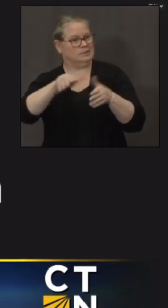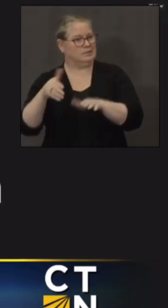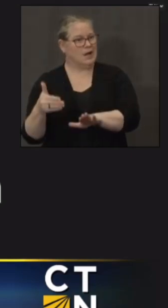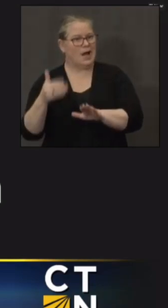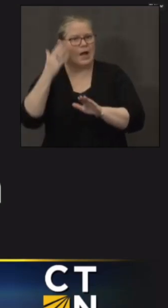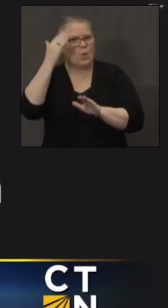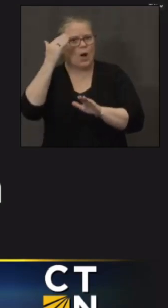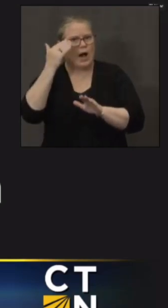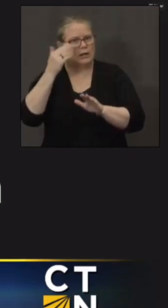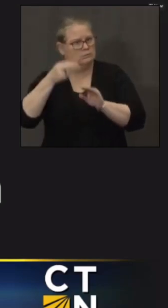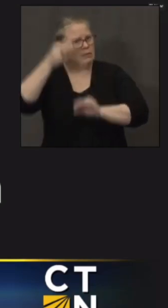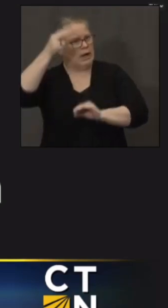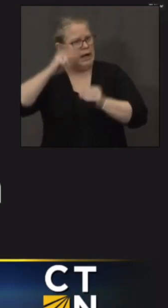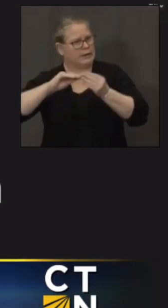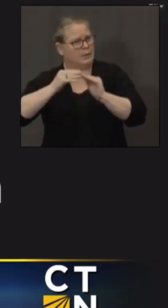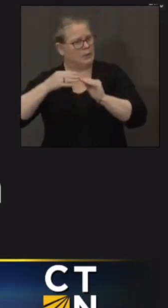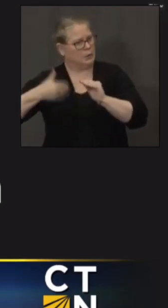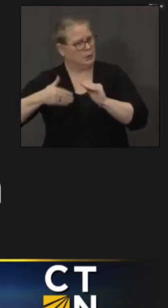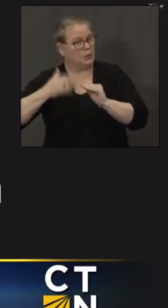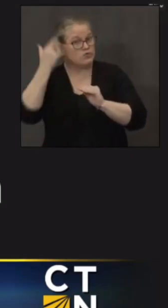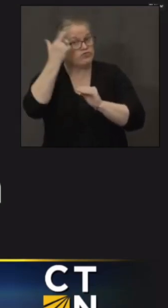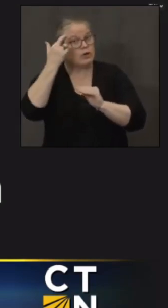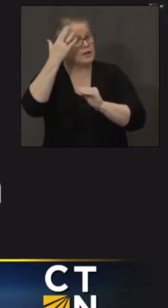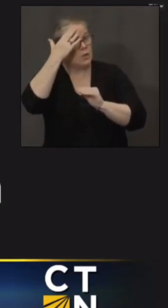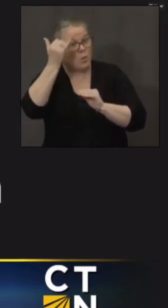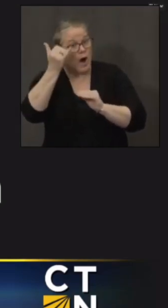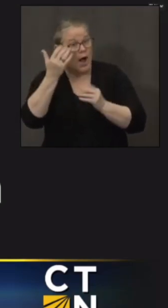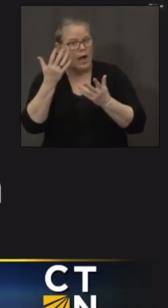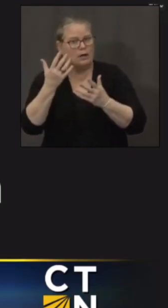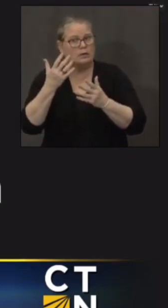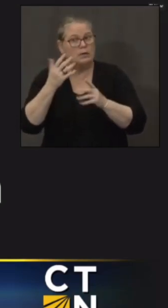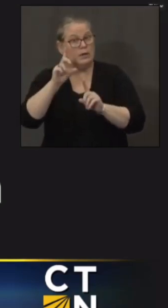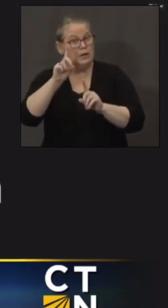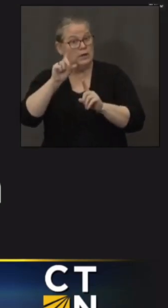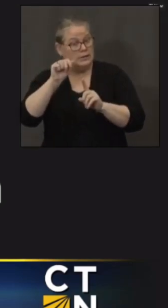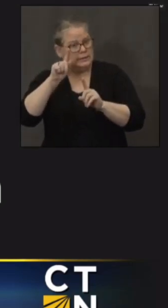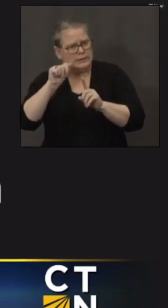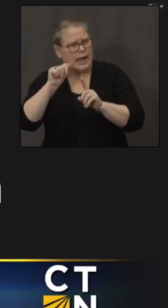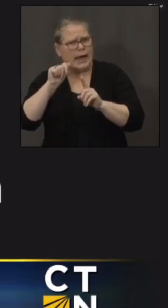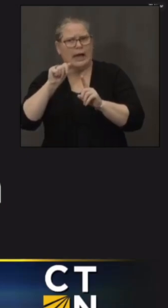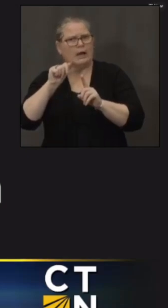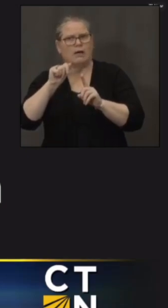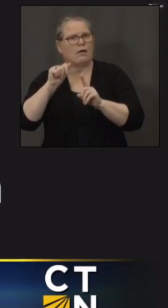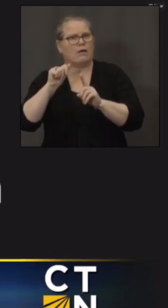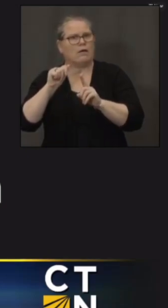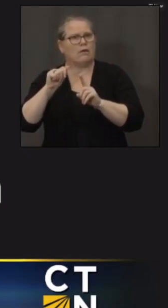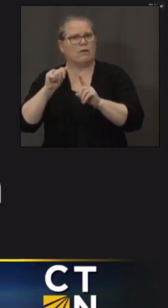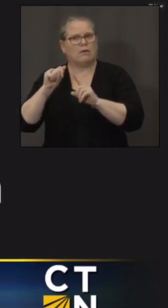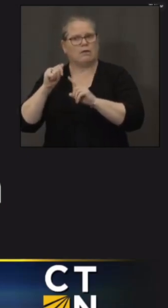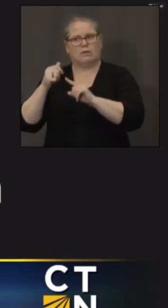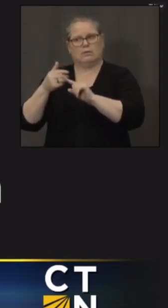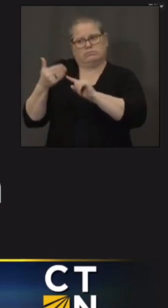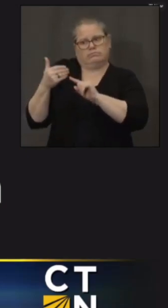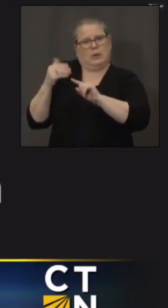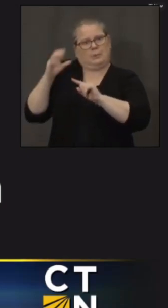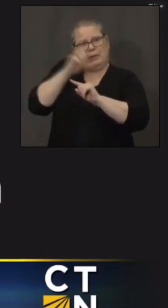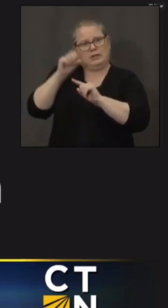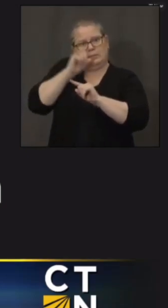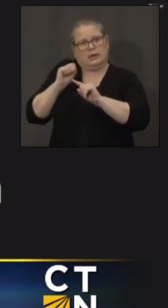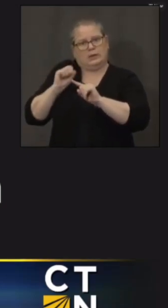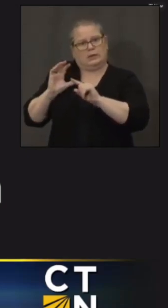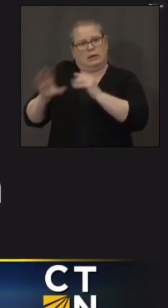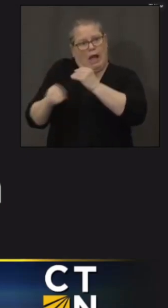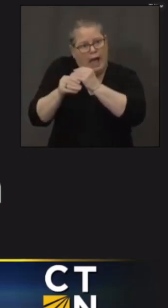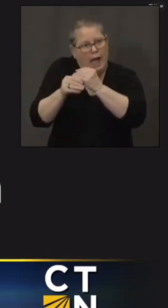large amount. I mean, is there any speculation? Is that lumpy data, or is that really that 4 times more people died in the last